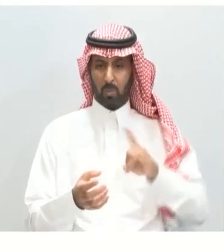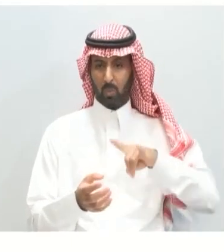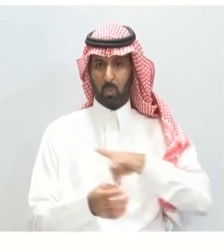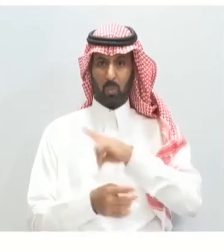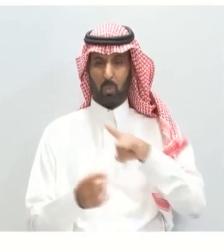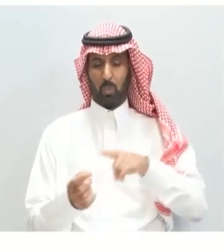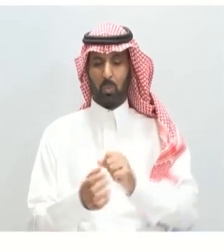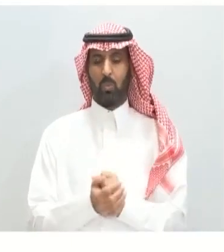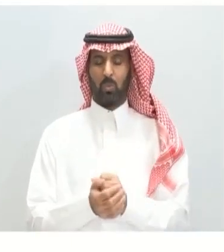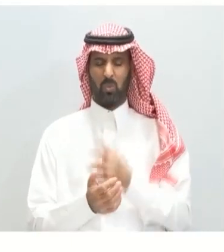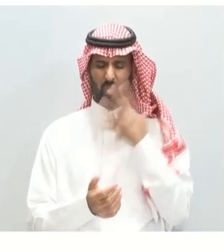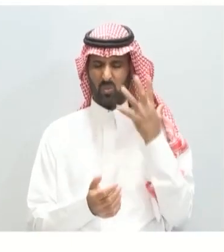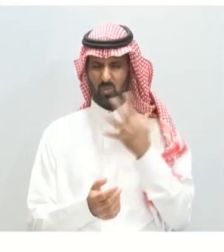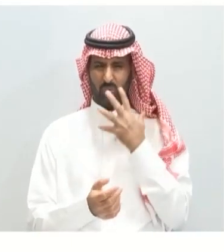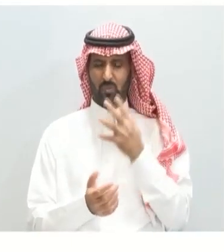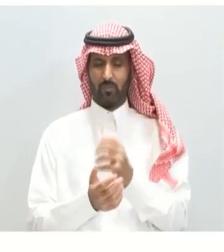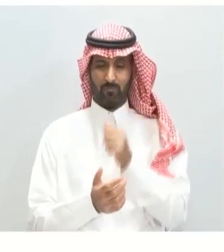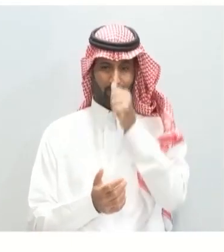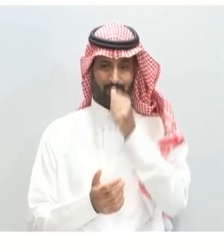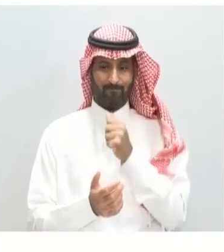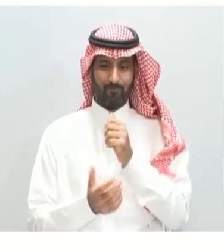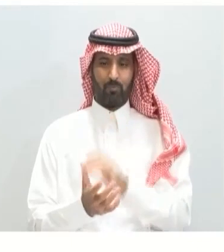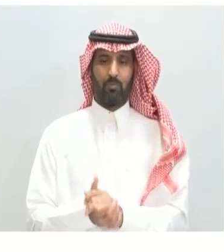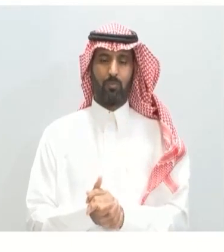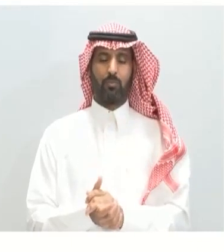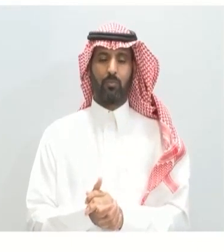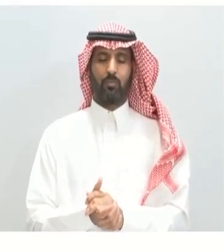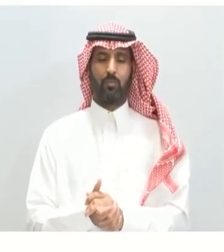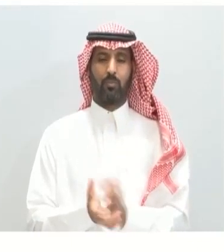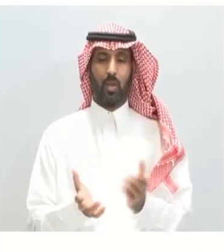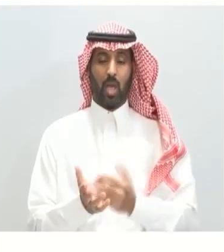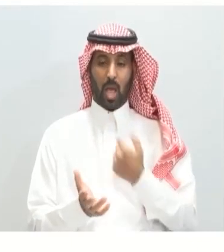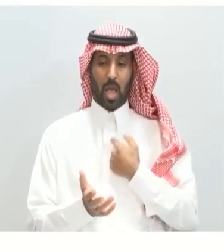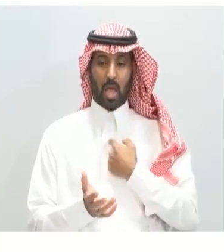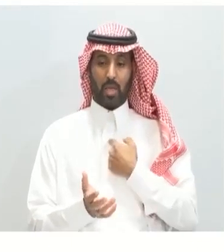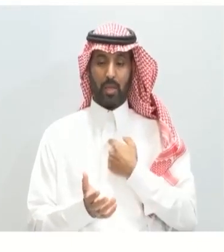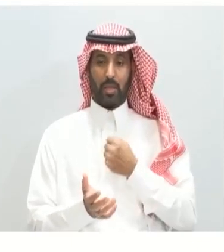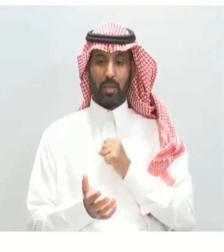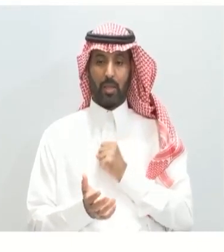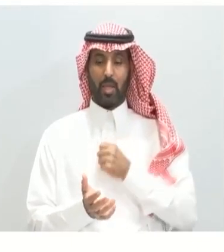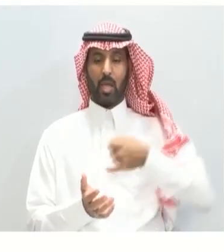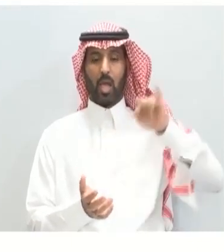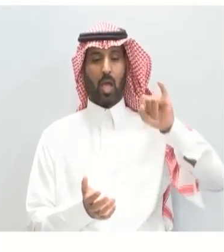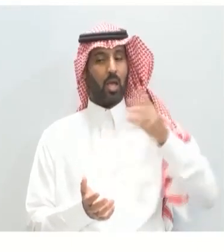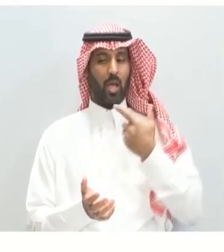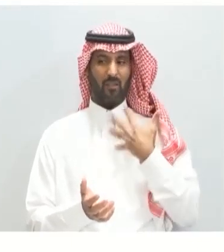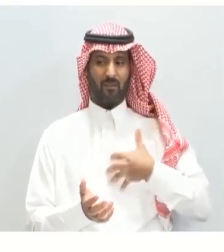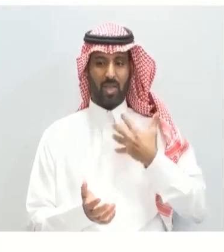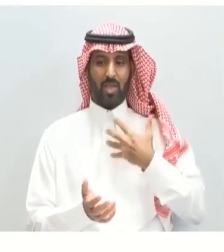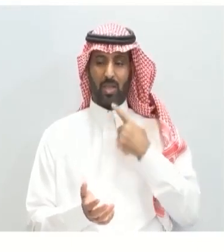so annoy here. I was so annoyed. So he's describing how does he